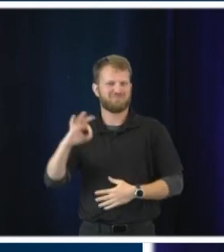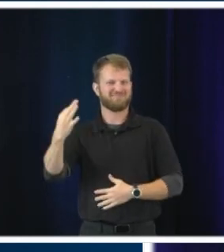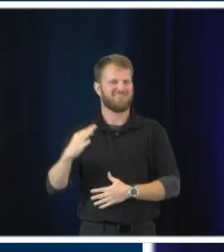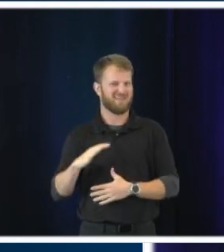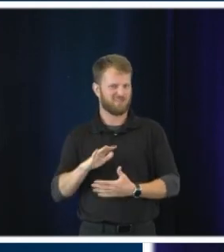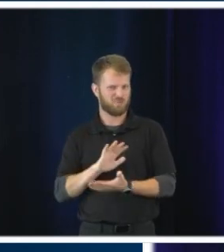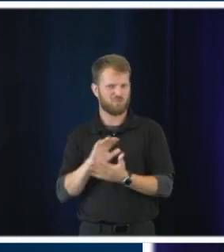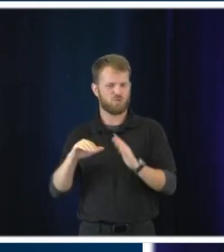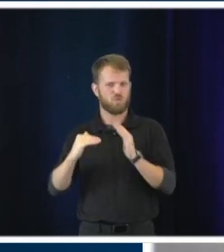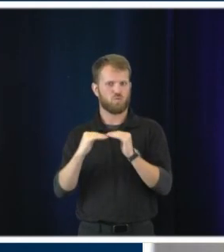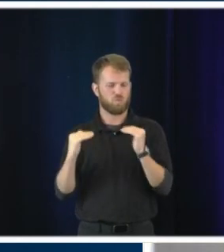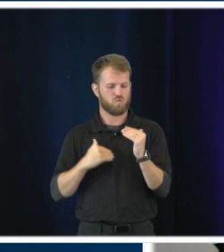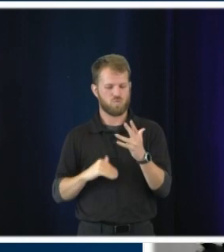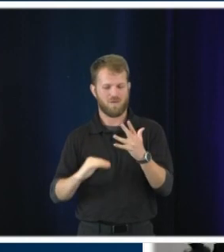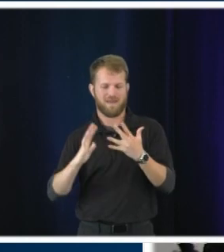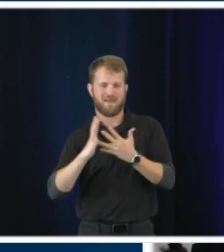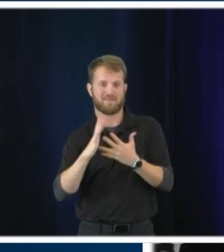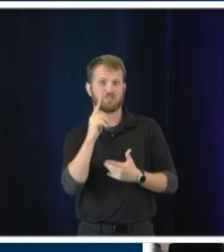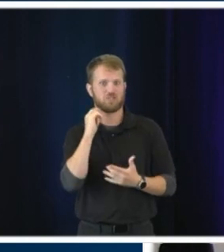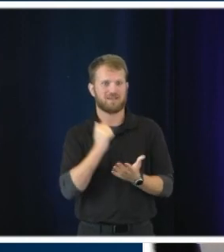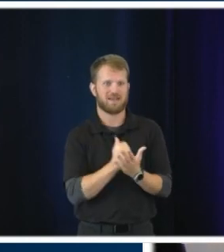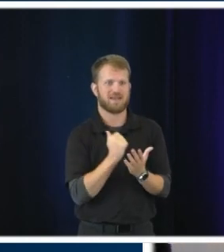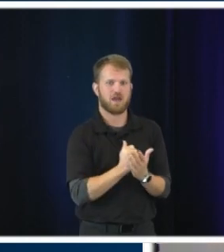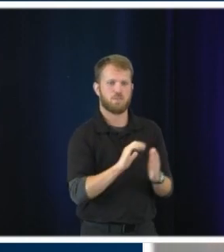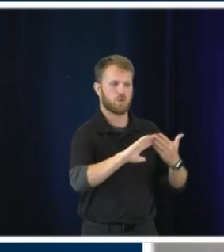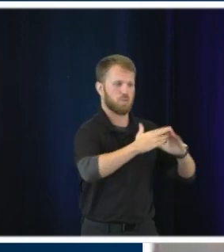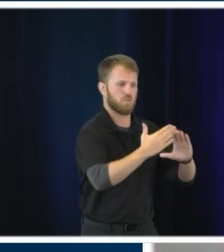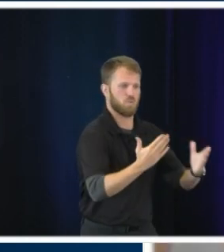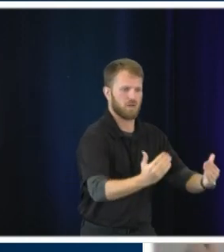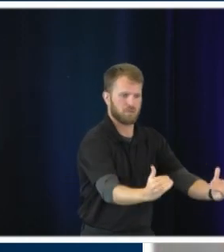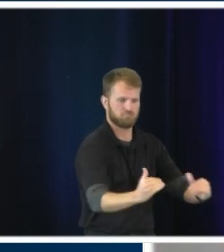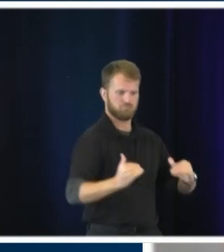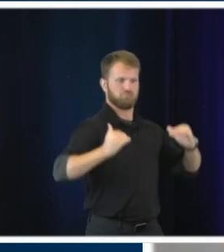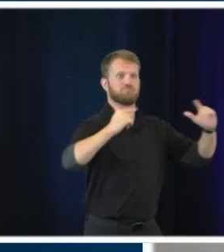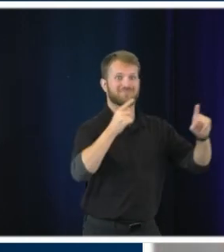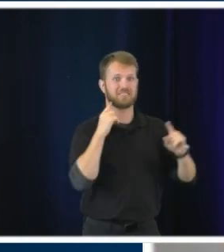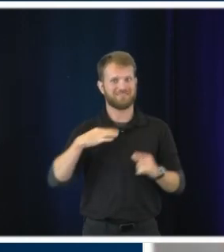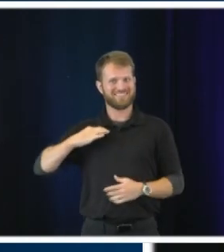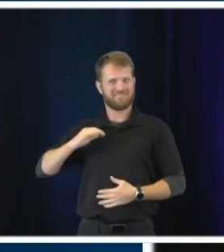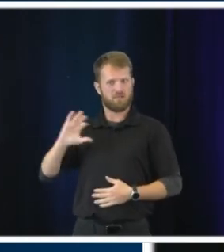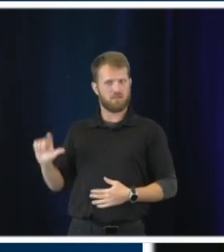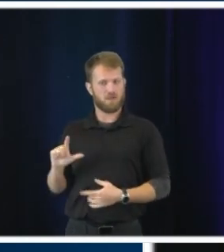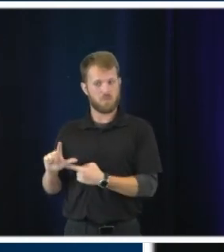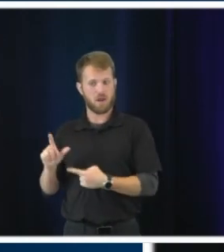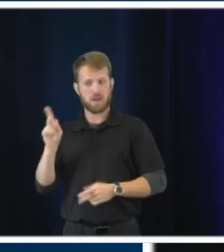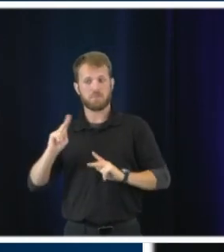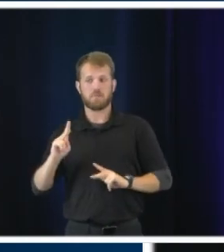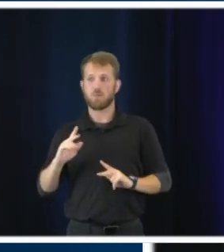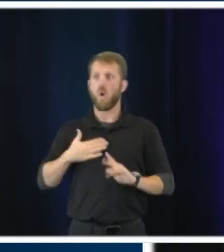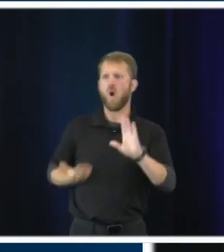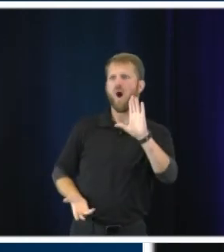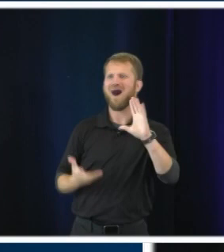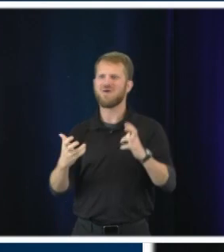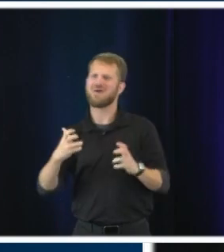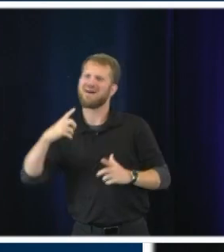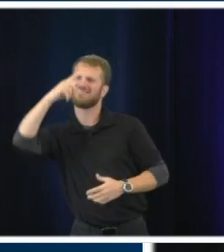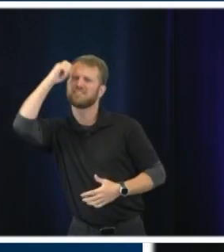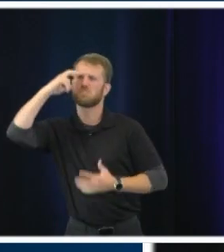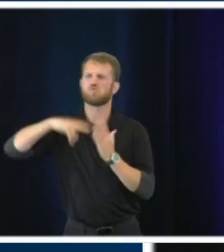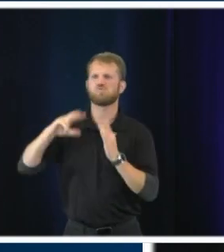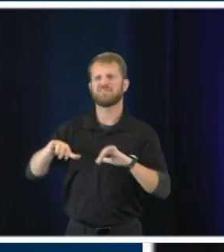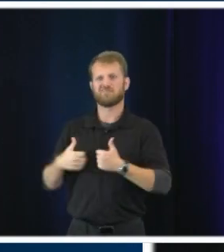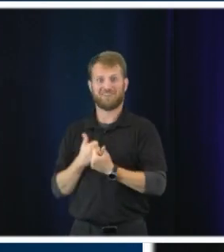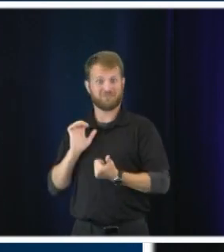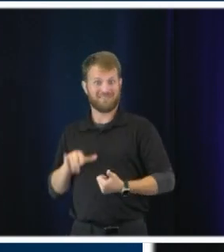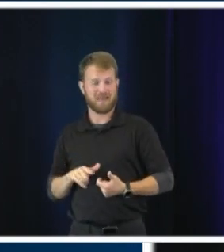Michelle helped to uplift the community by volunteering at the library, where she signed patrons up for the Summer Reading Challenge, helped care for baby